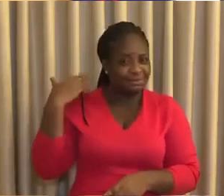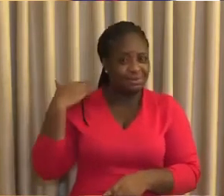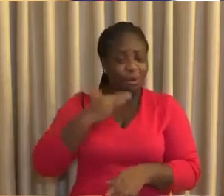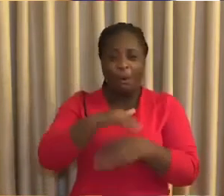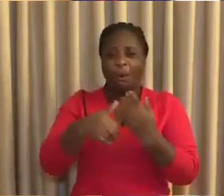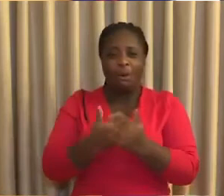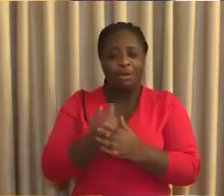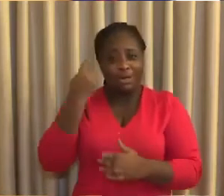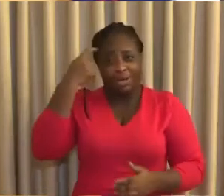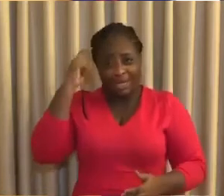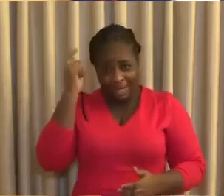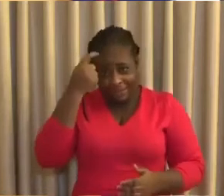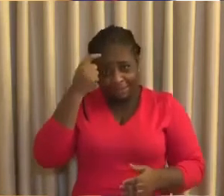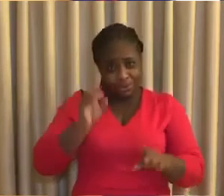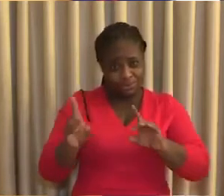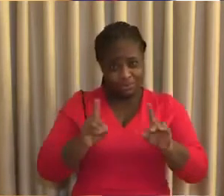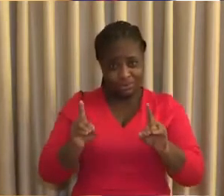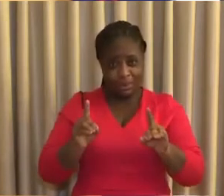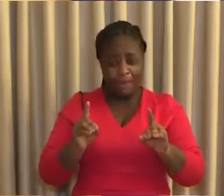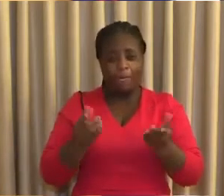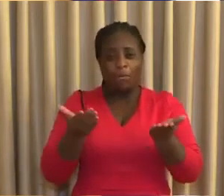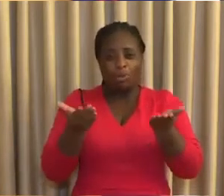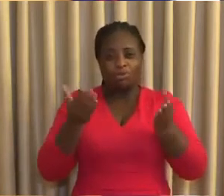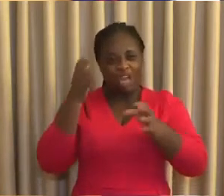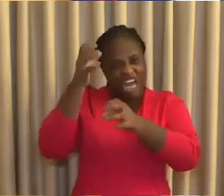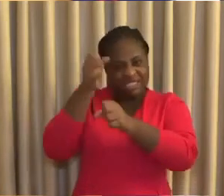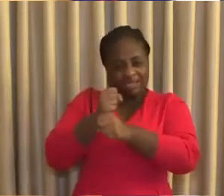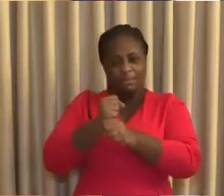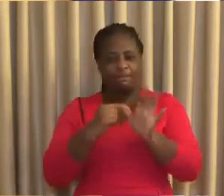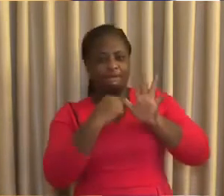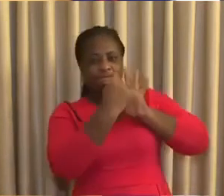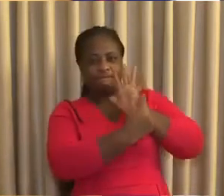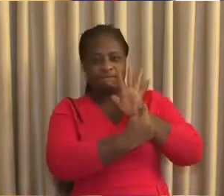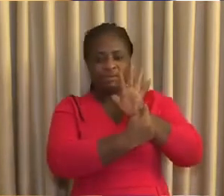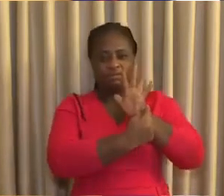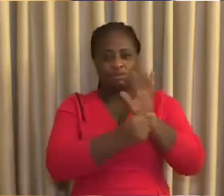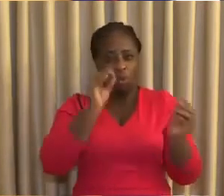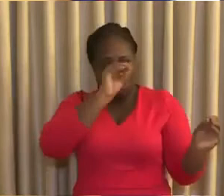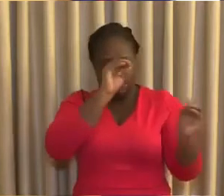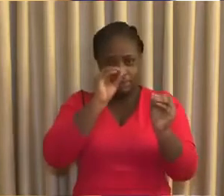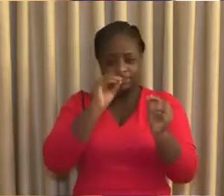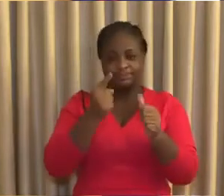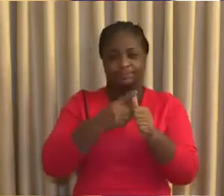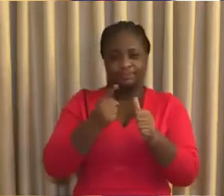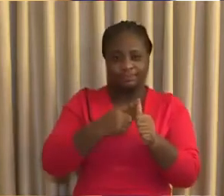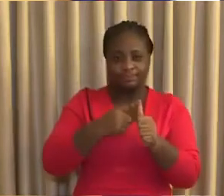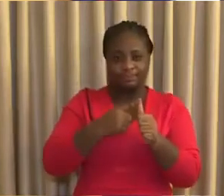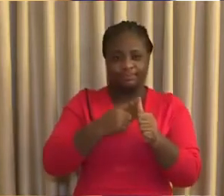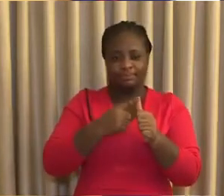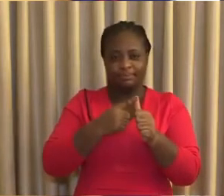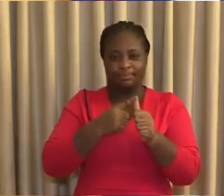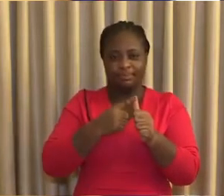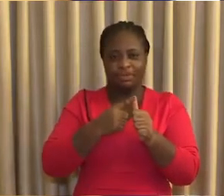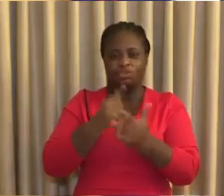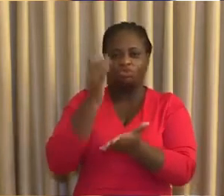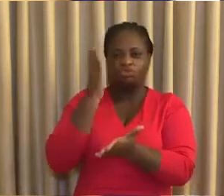the government is doing is intended to achieve 5 key objectives: limit and stop the importation